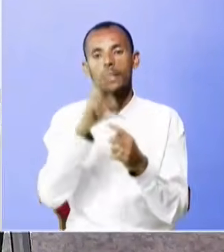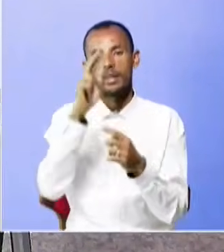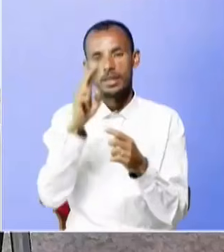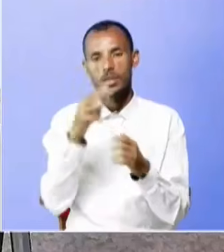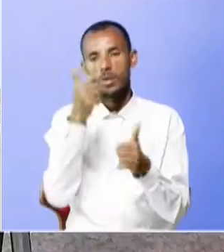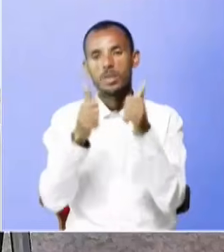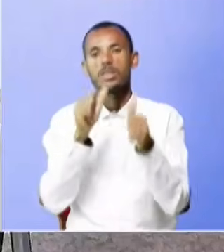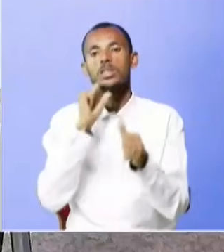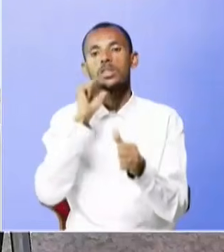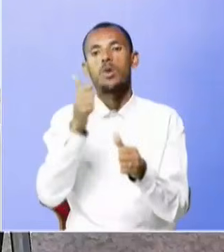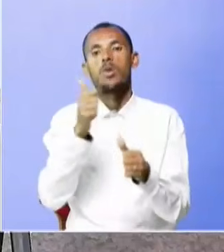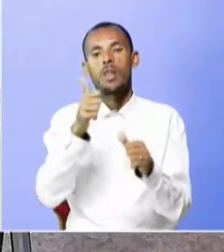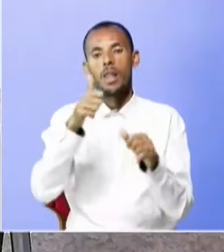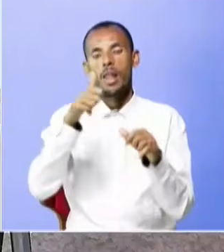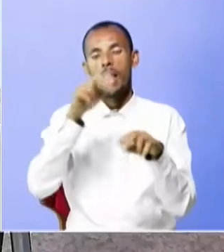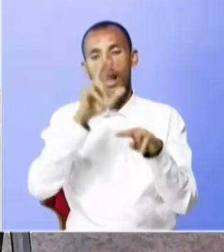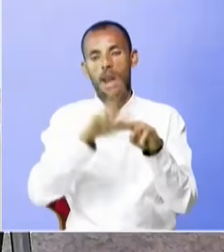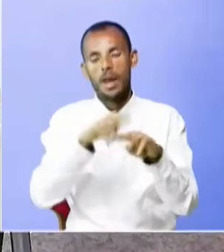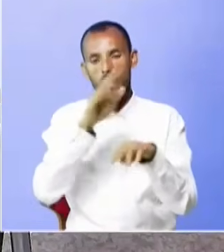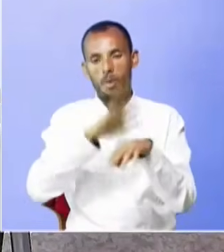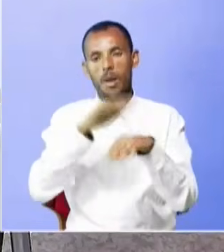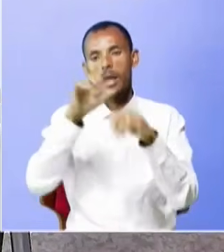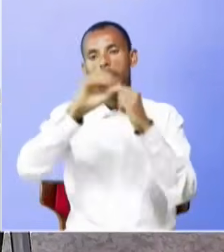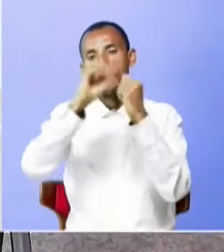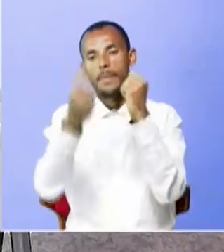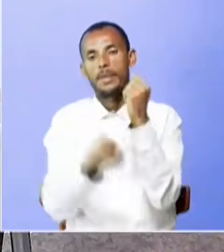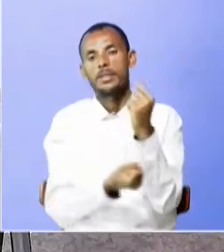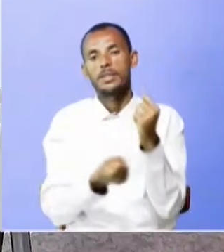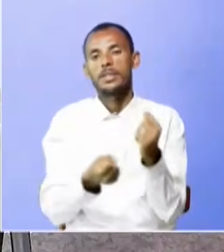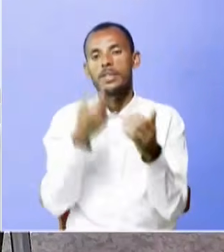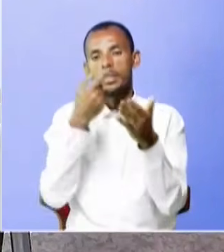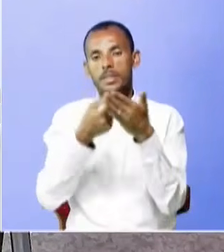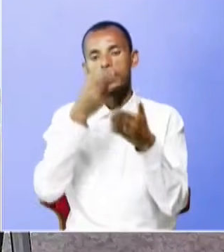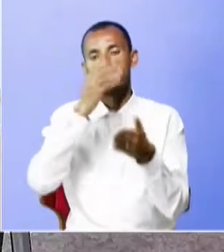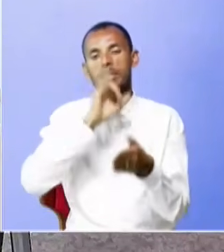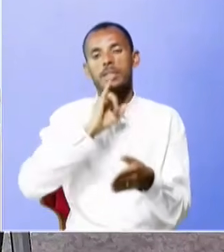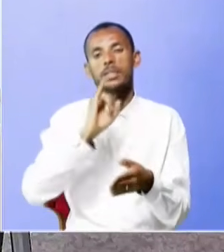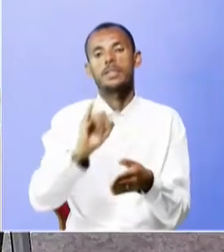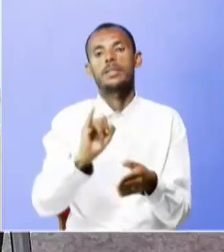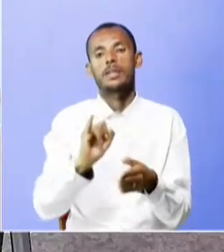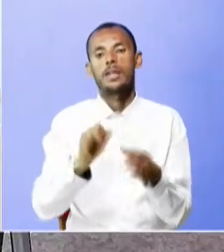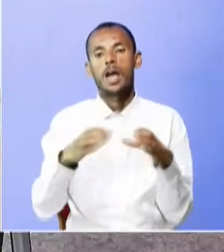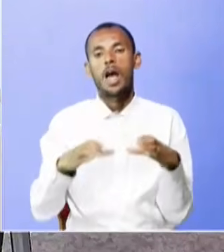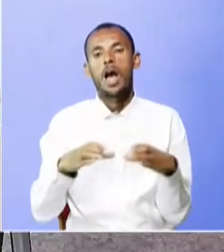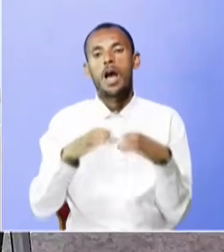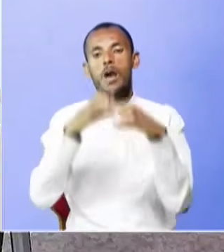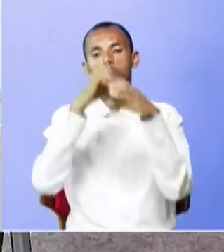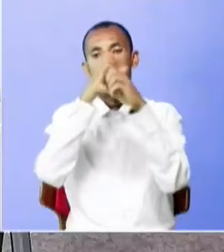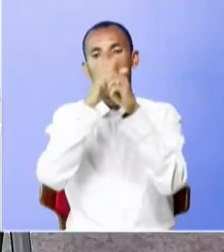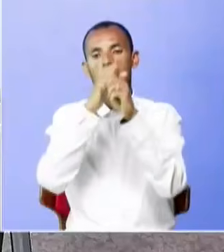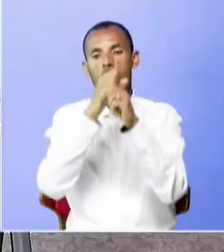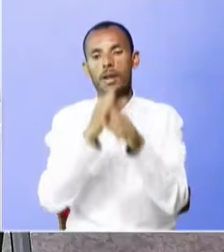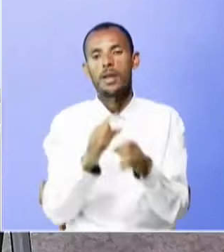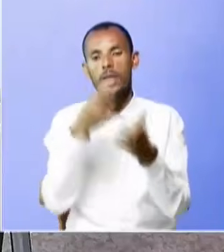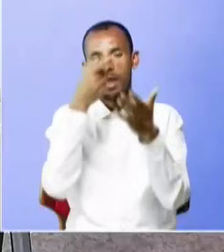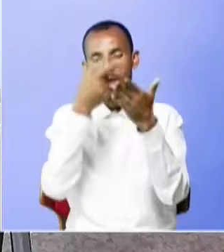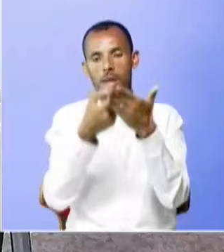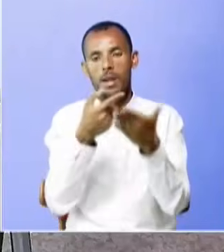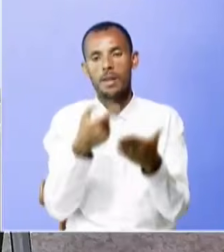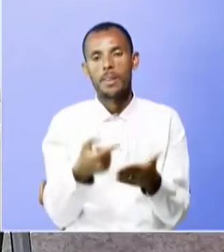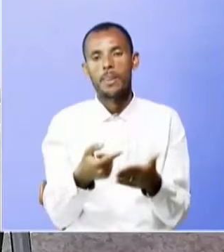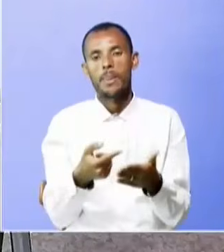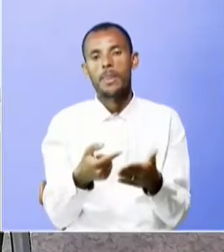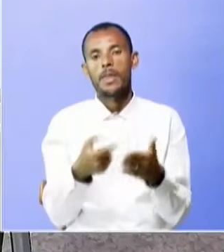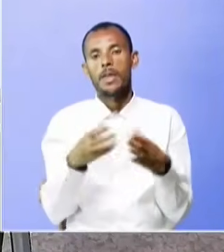not lying on the base. Okay, so this is a cone. Here